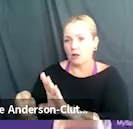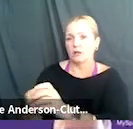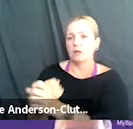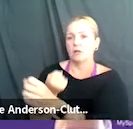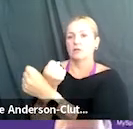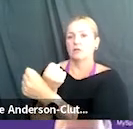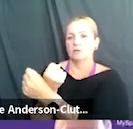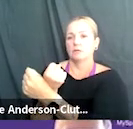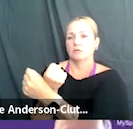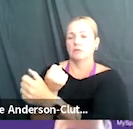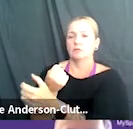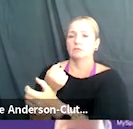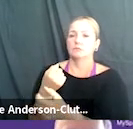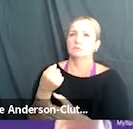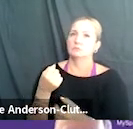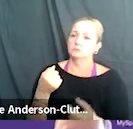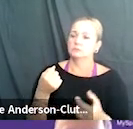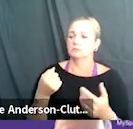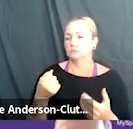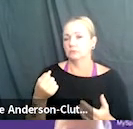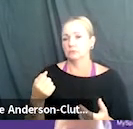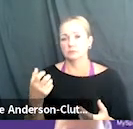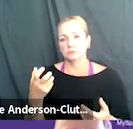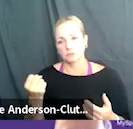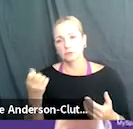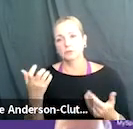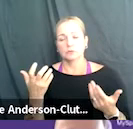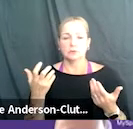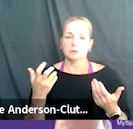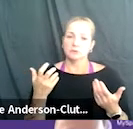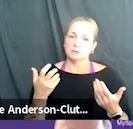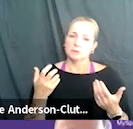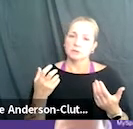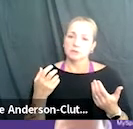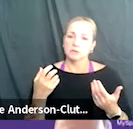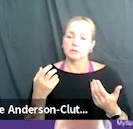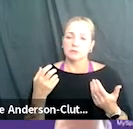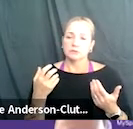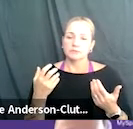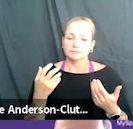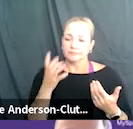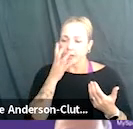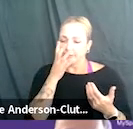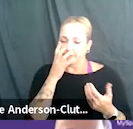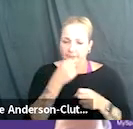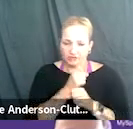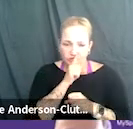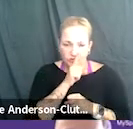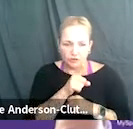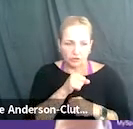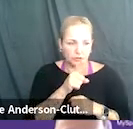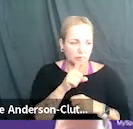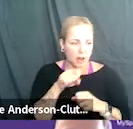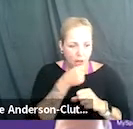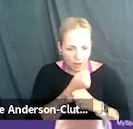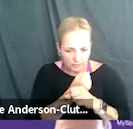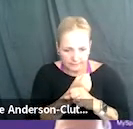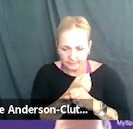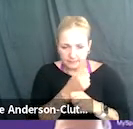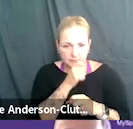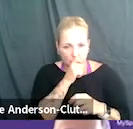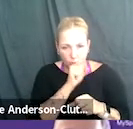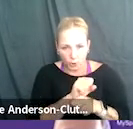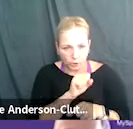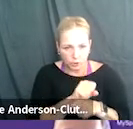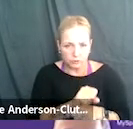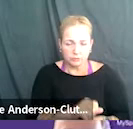So at school, what also happened more than at home at this point in time was, again, this is sort of March-ish of this year, that as before